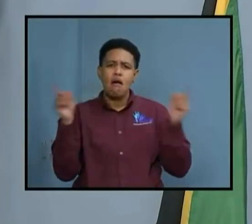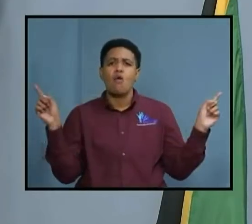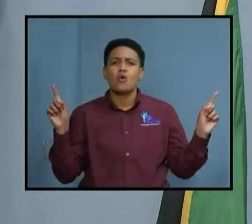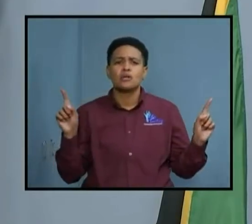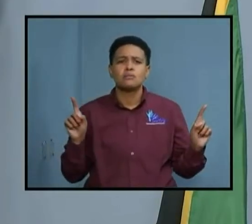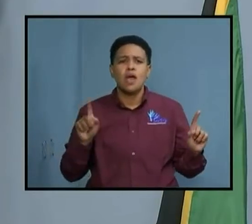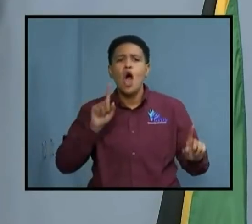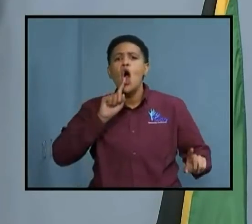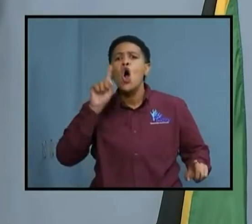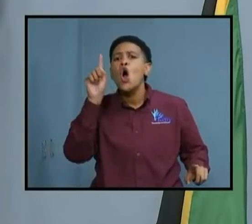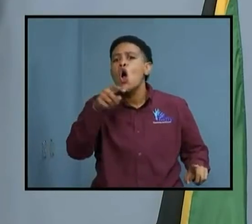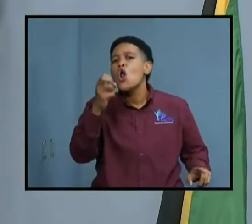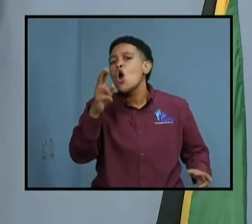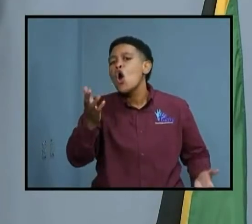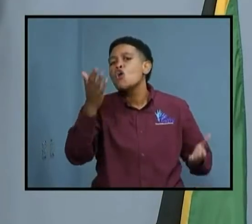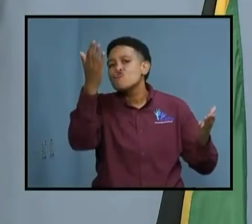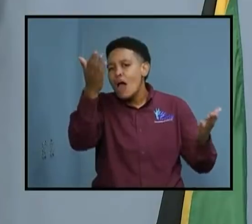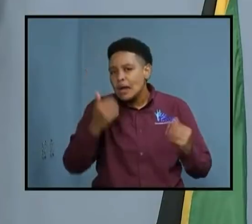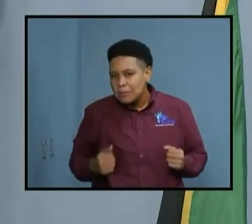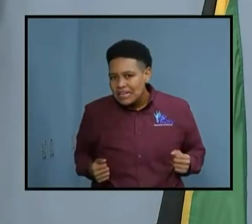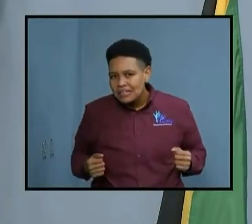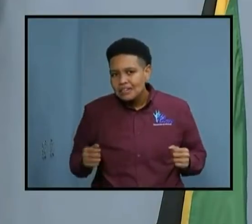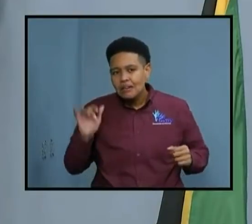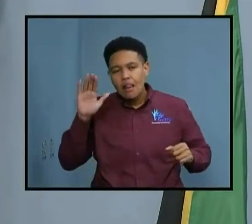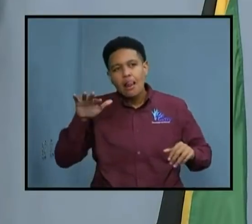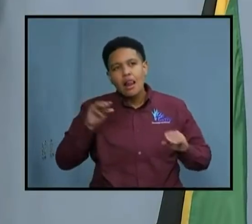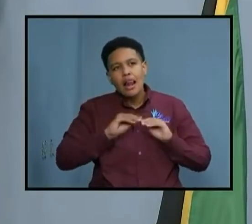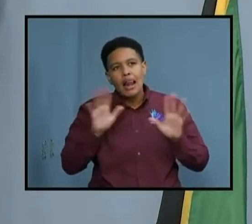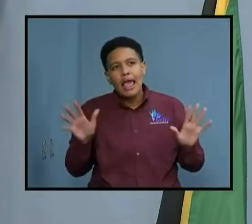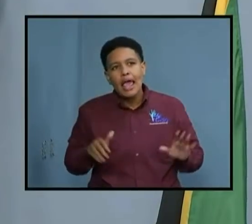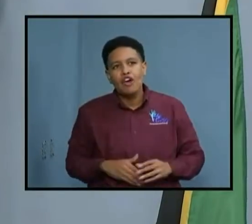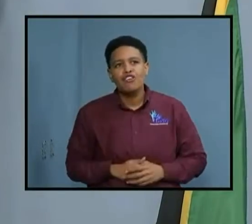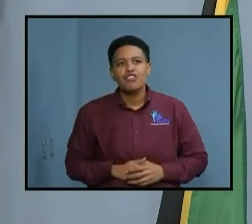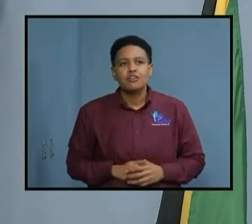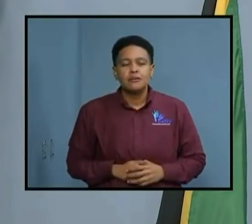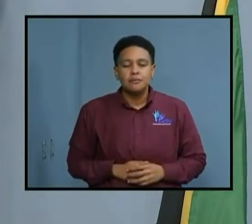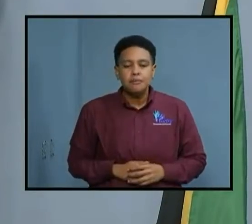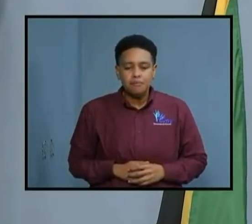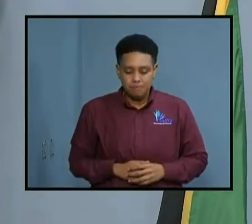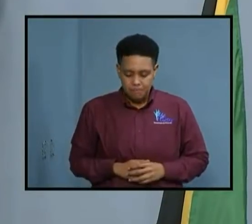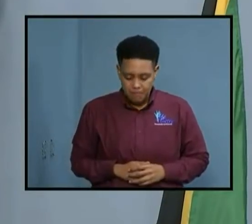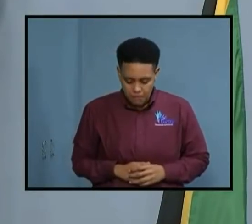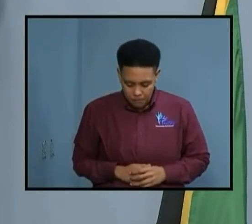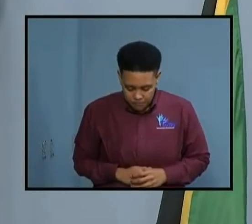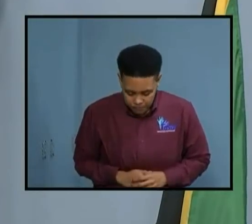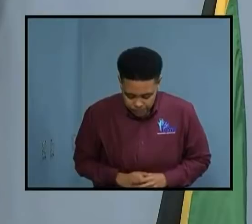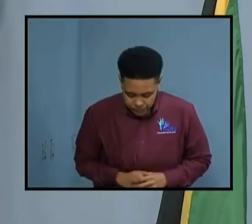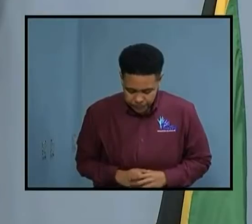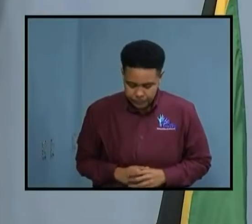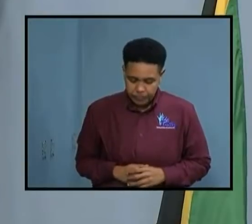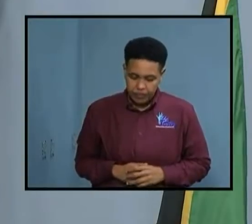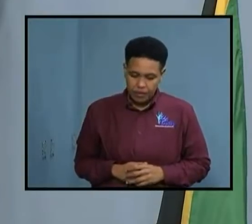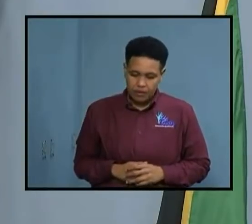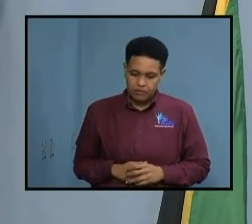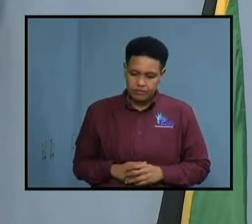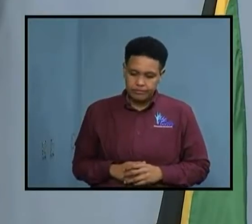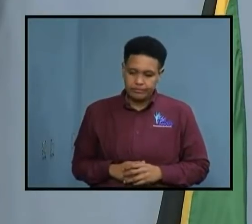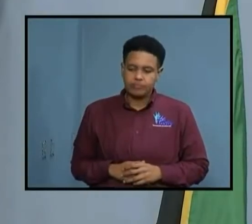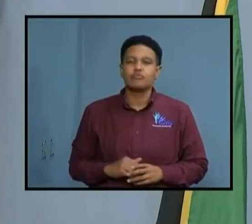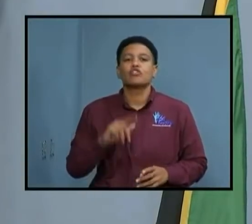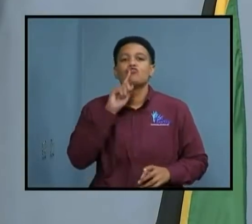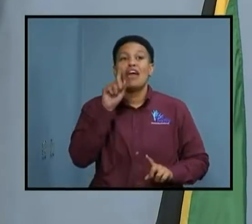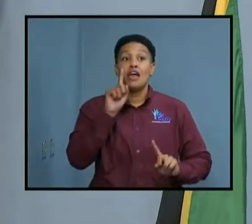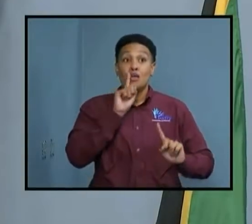order or a recommendation? It's not quite clear. No, it's not. We've not made it. And well, there is an order